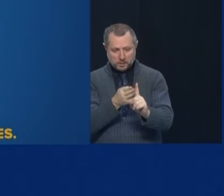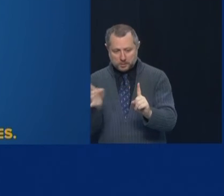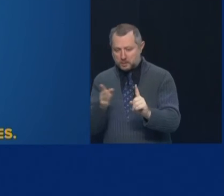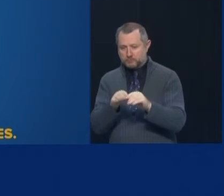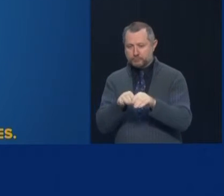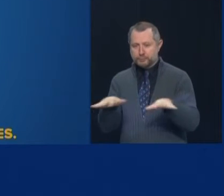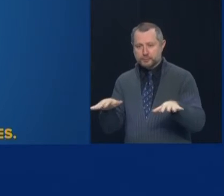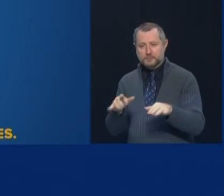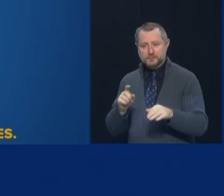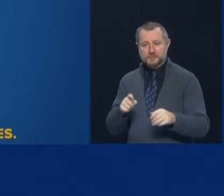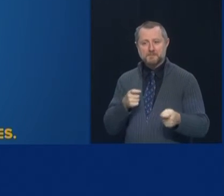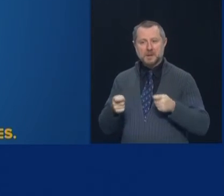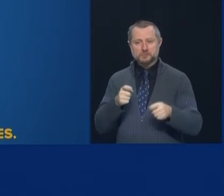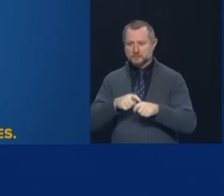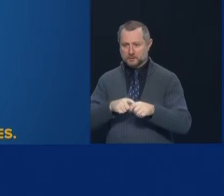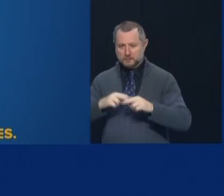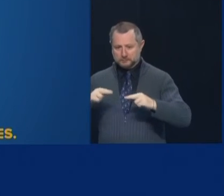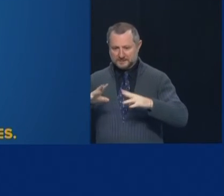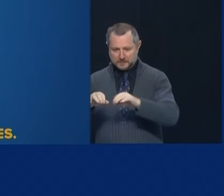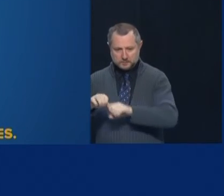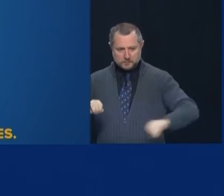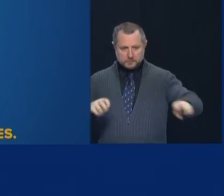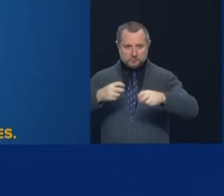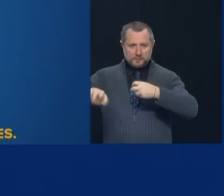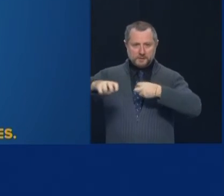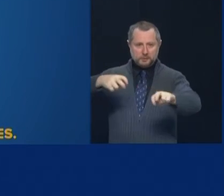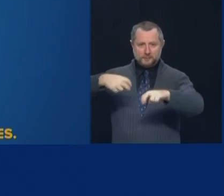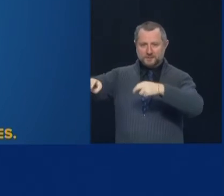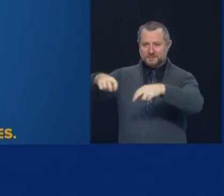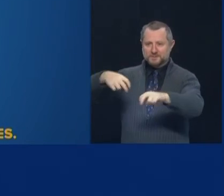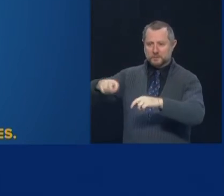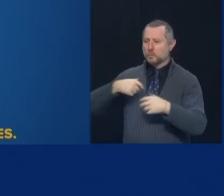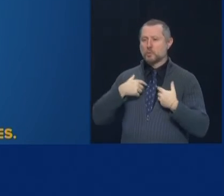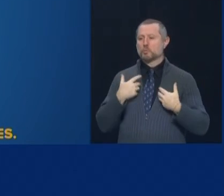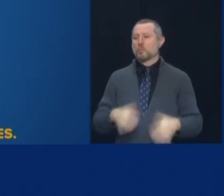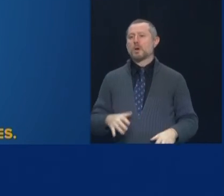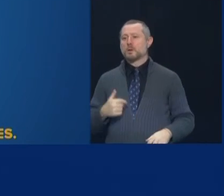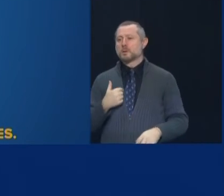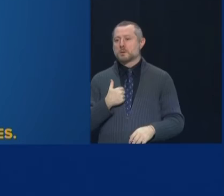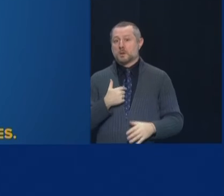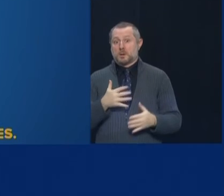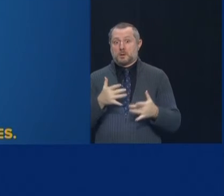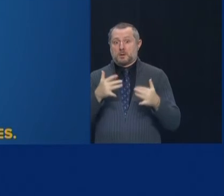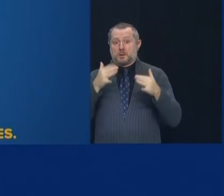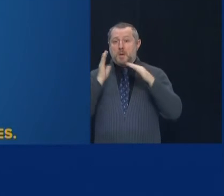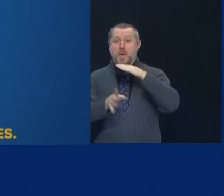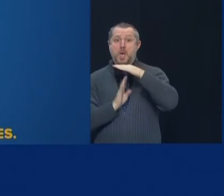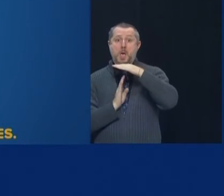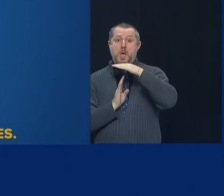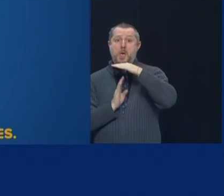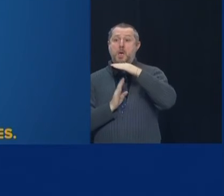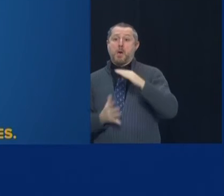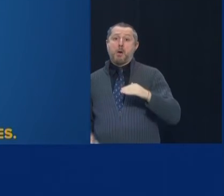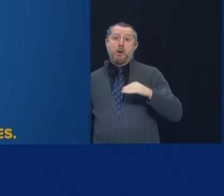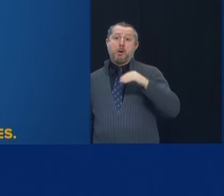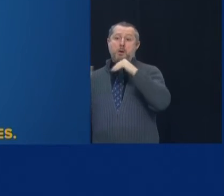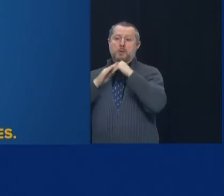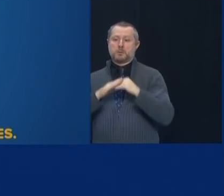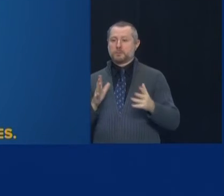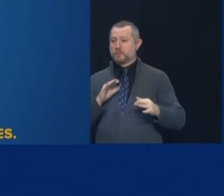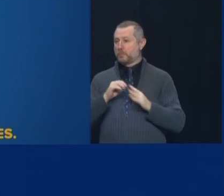patient load going into hospitals. We don't want the hospitals overwhelmed. That is job